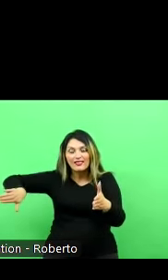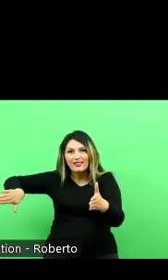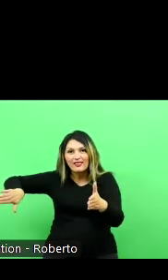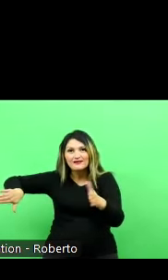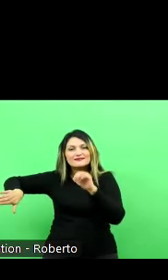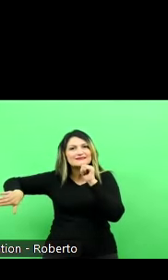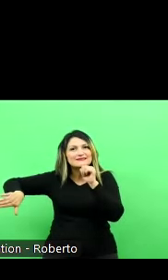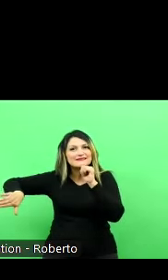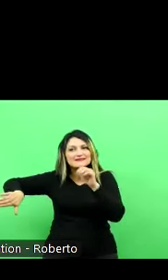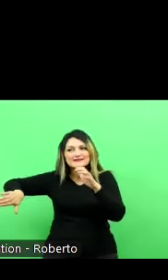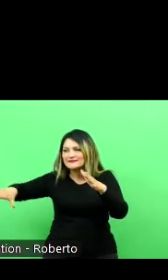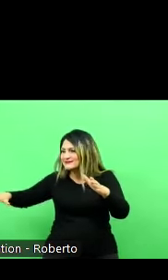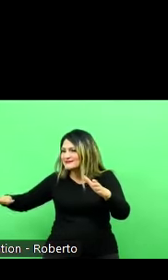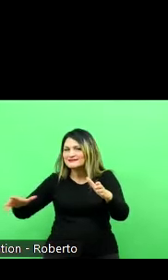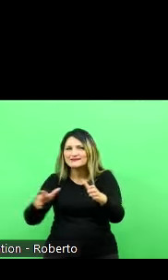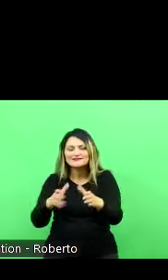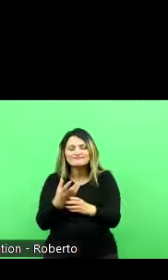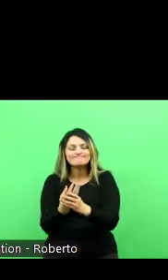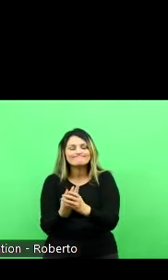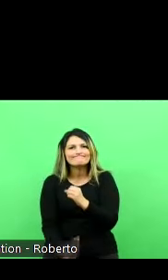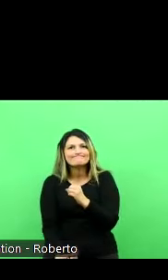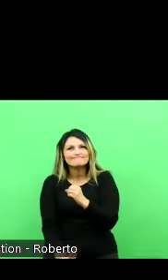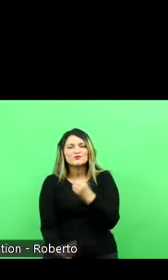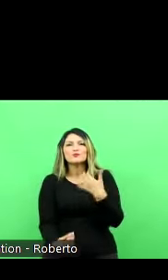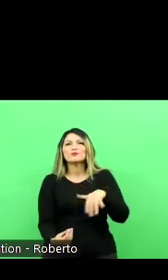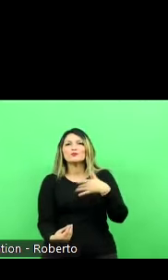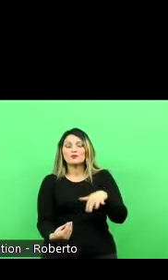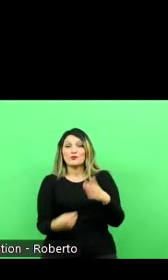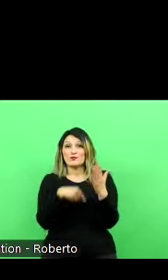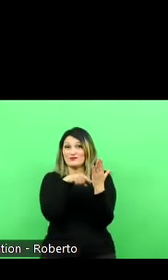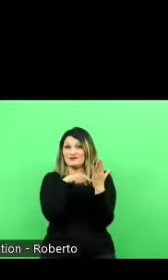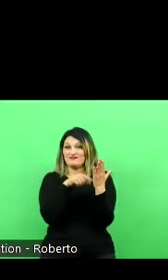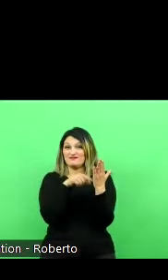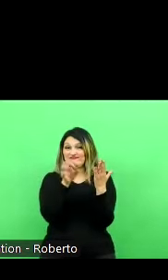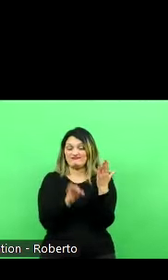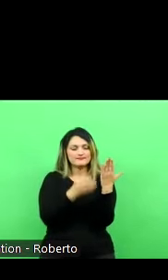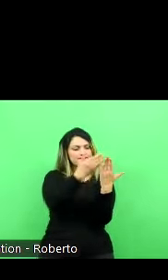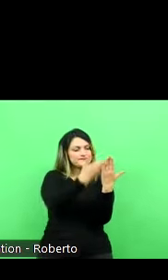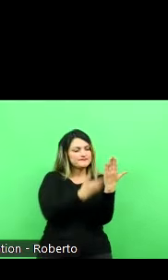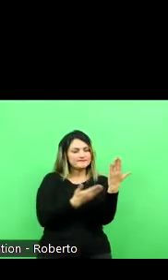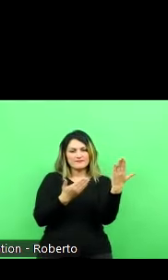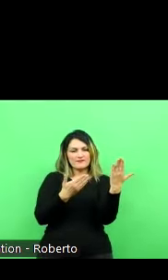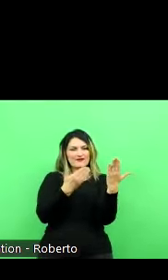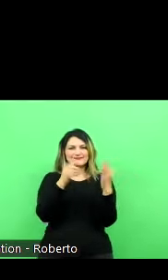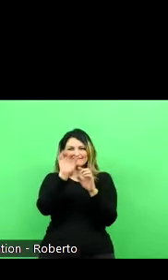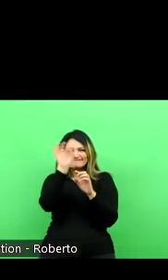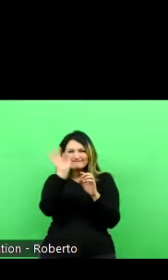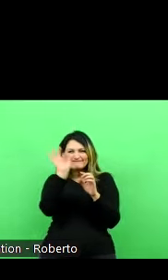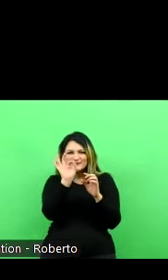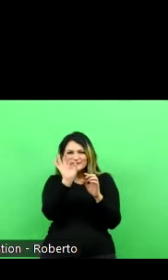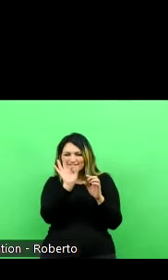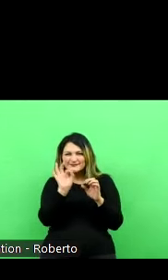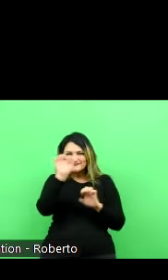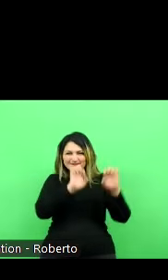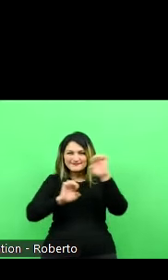progress, identify areas for improvement, and develop community emergency plans. However, this